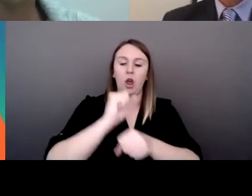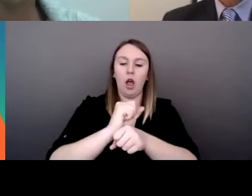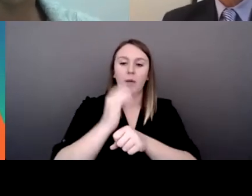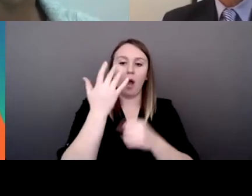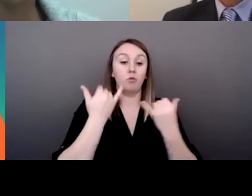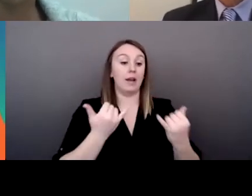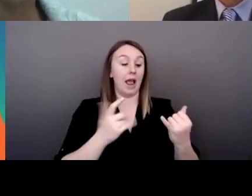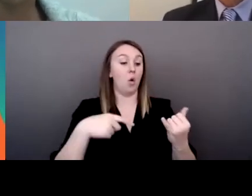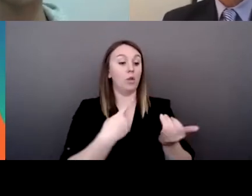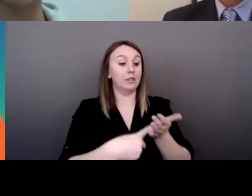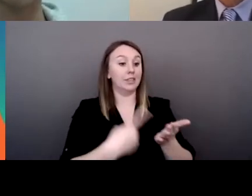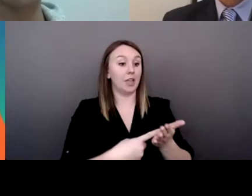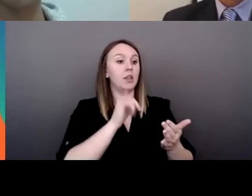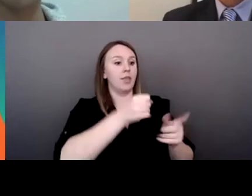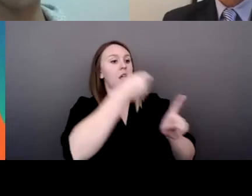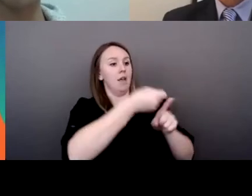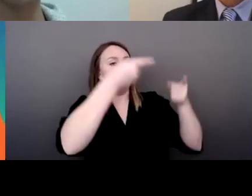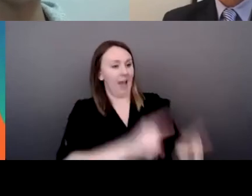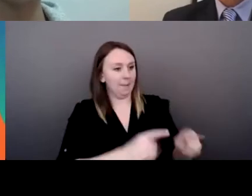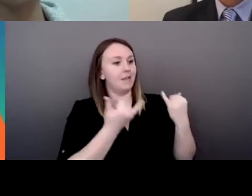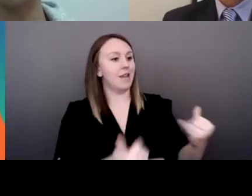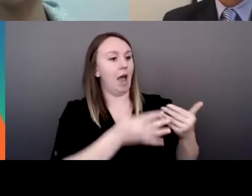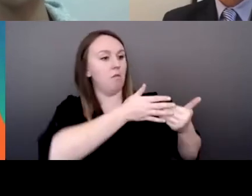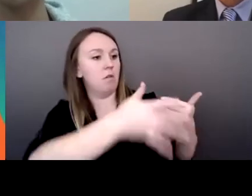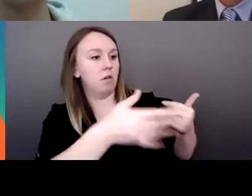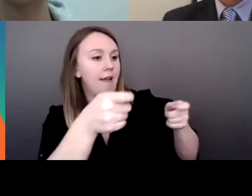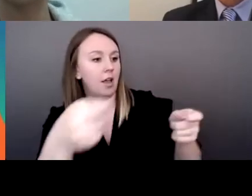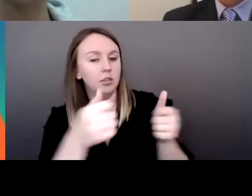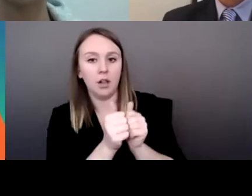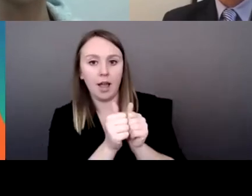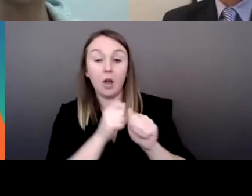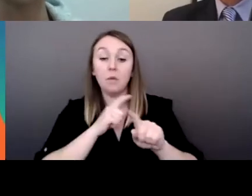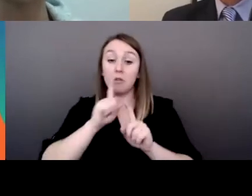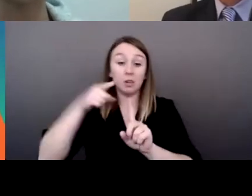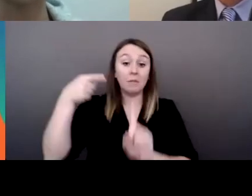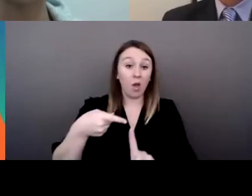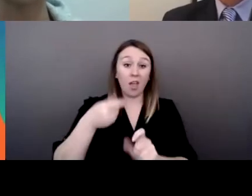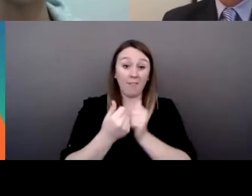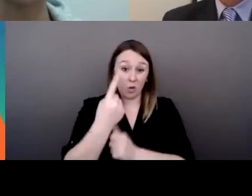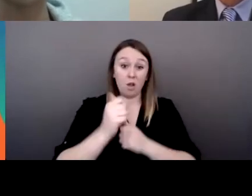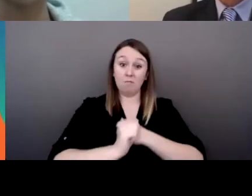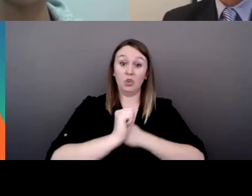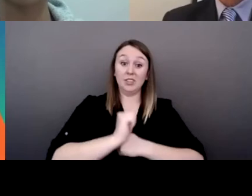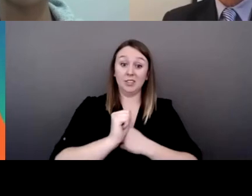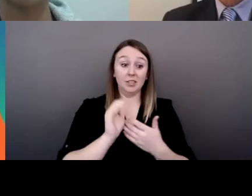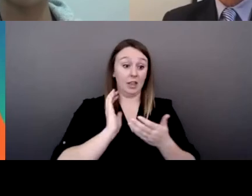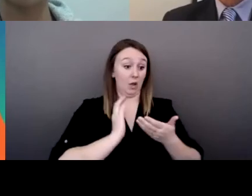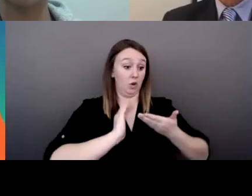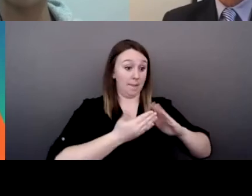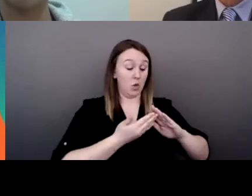and reactive solutions at this point. But you're right, everybody's at risk. Our communities have been at